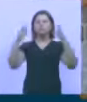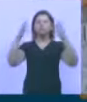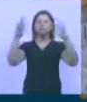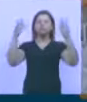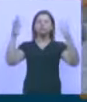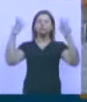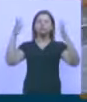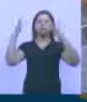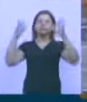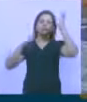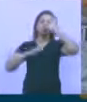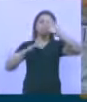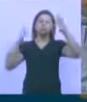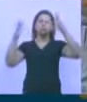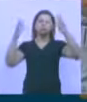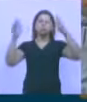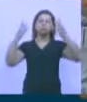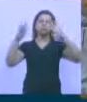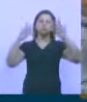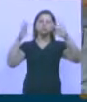that. O Senhor.